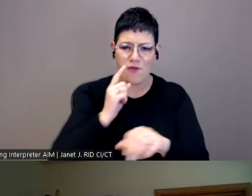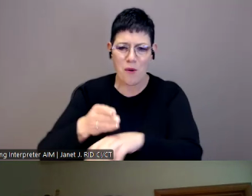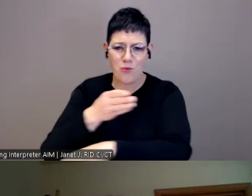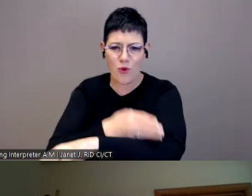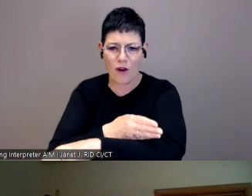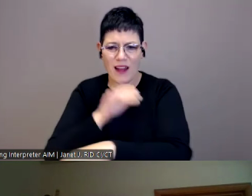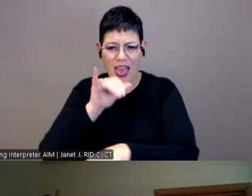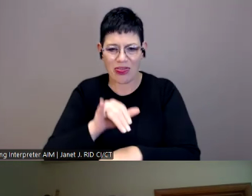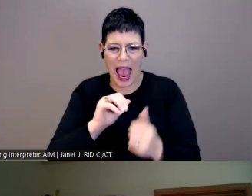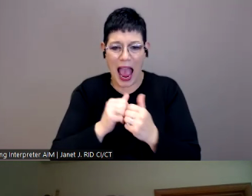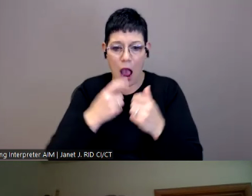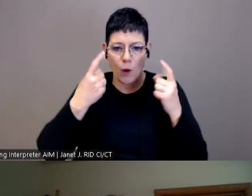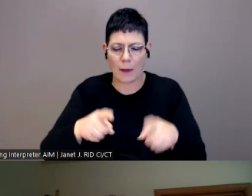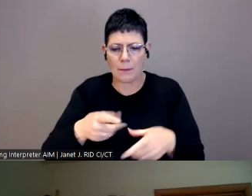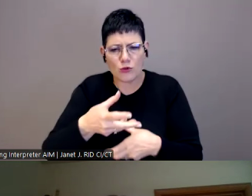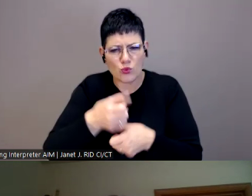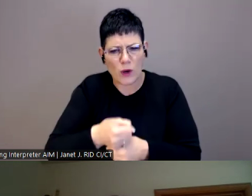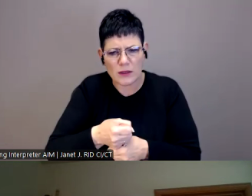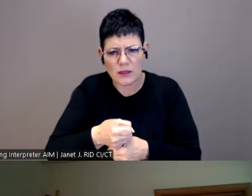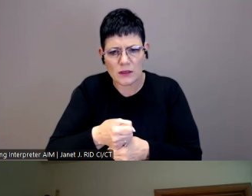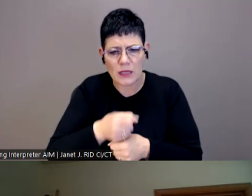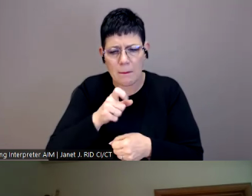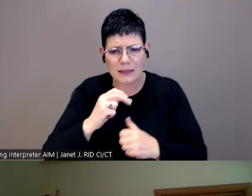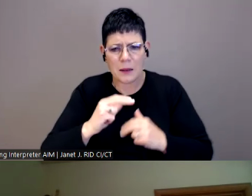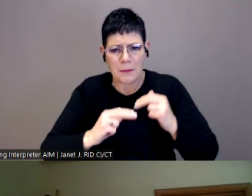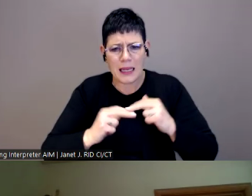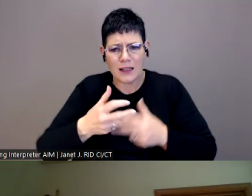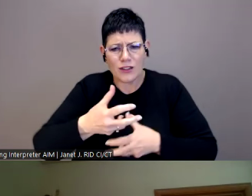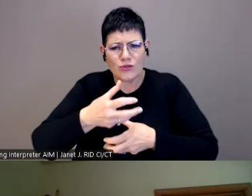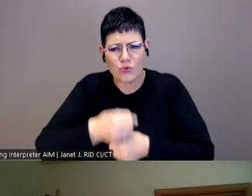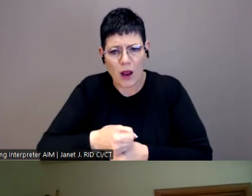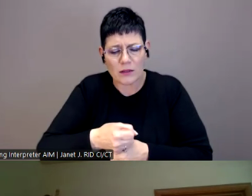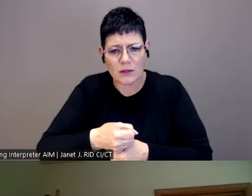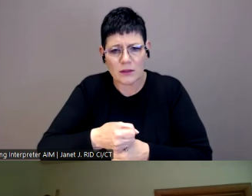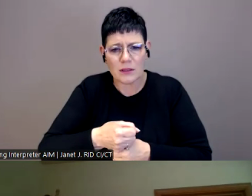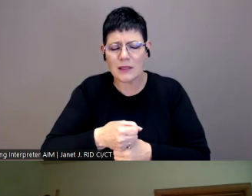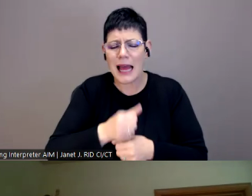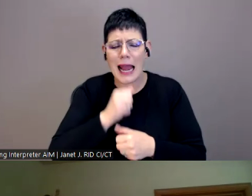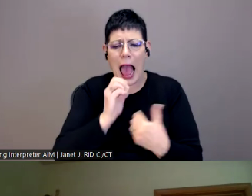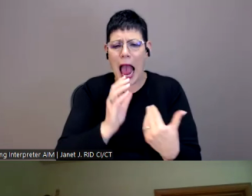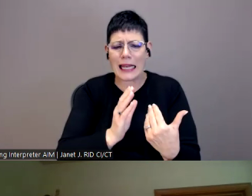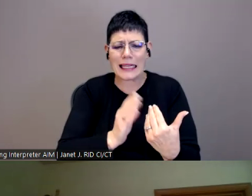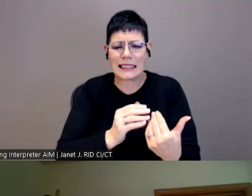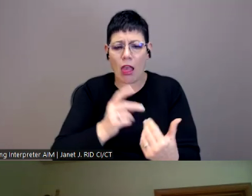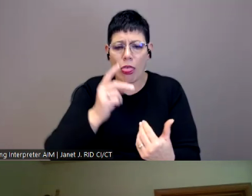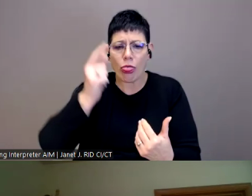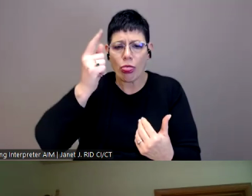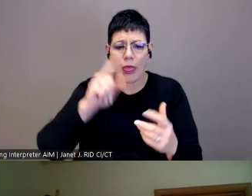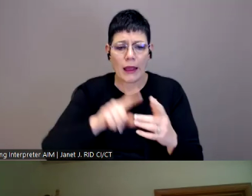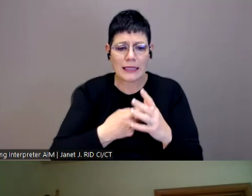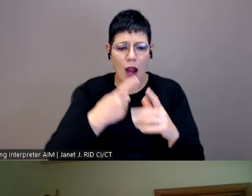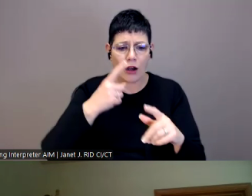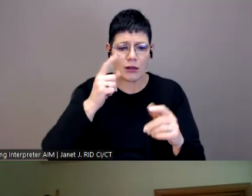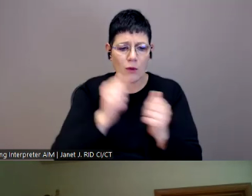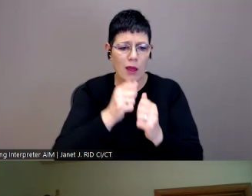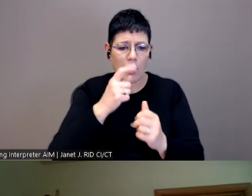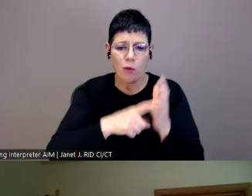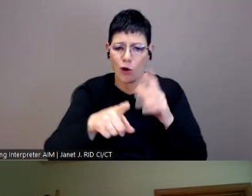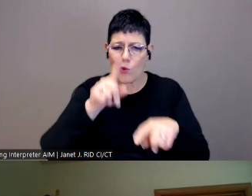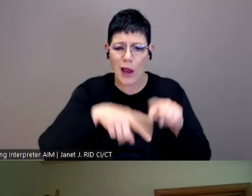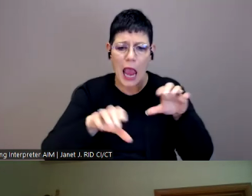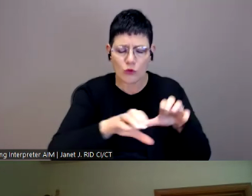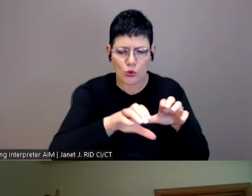trust building exercise that gets you so much further than starting off with what you can't do. I don't know if that's